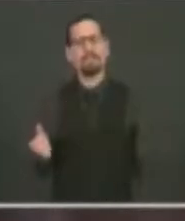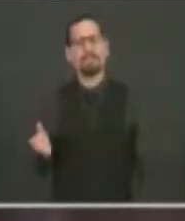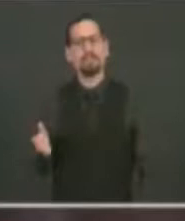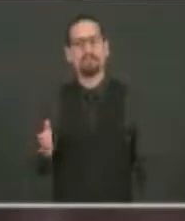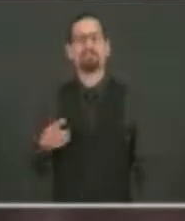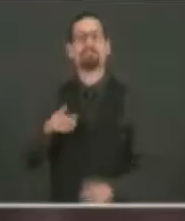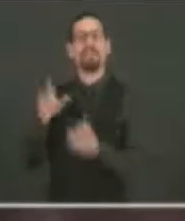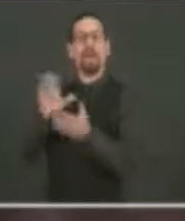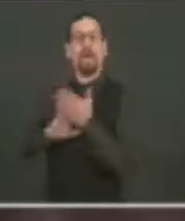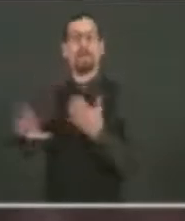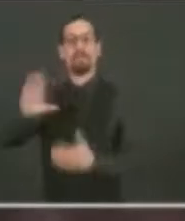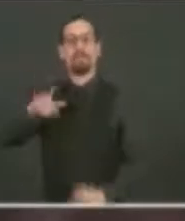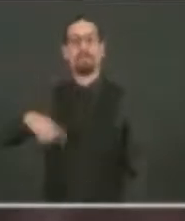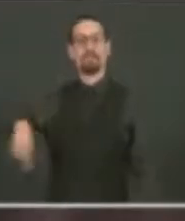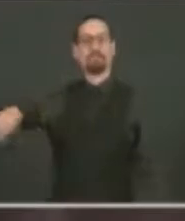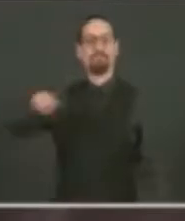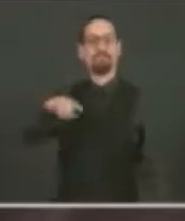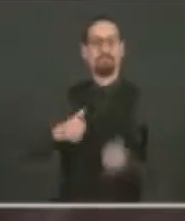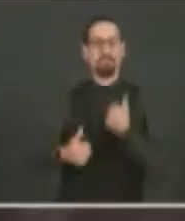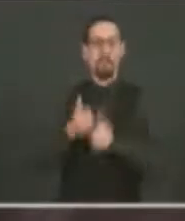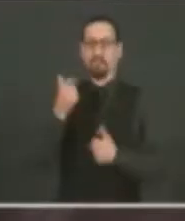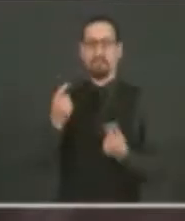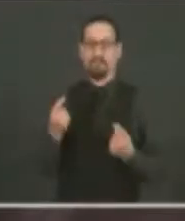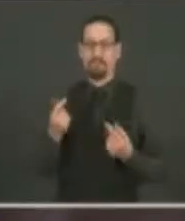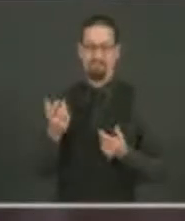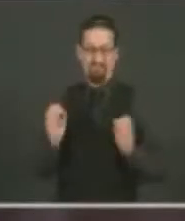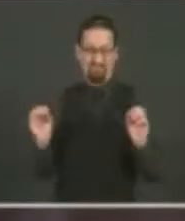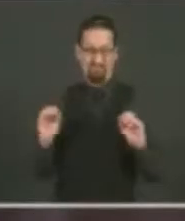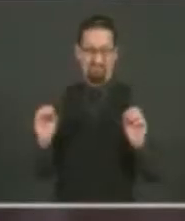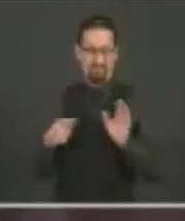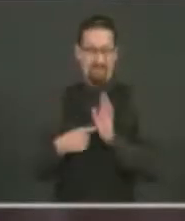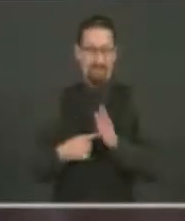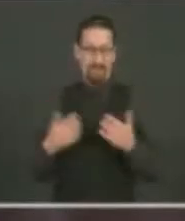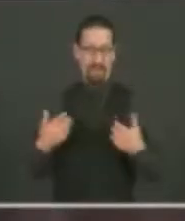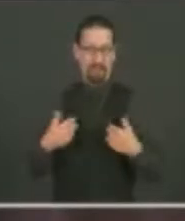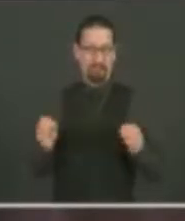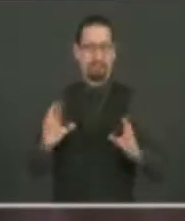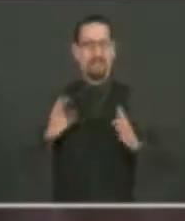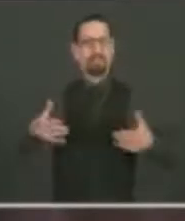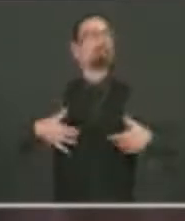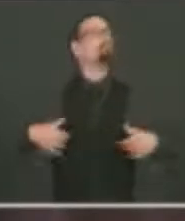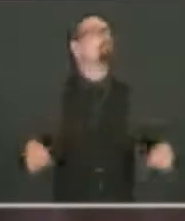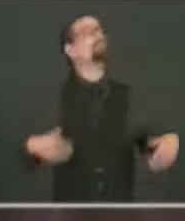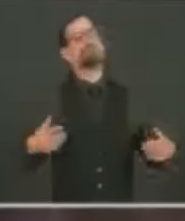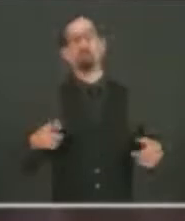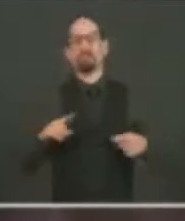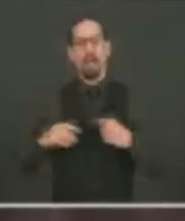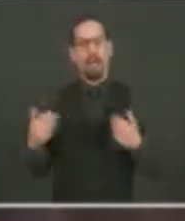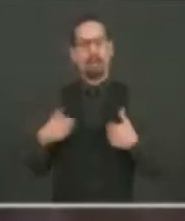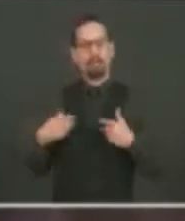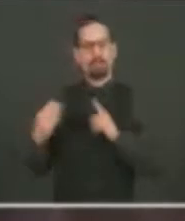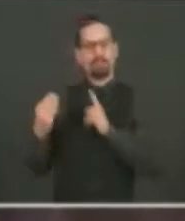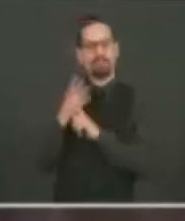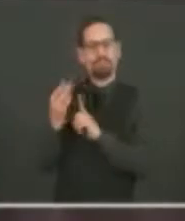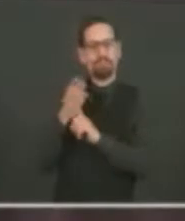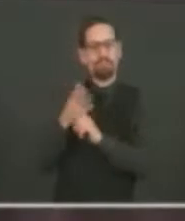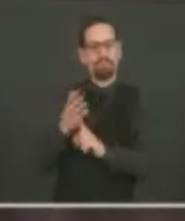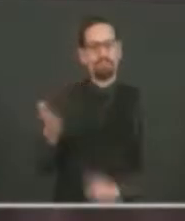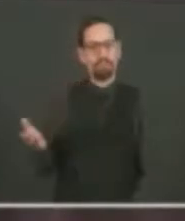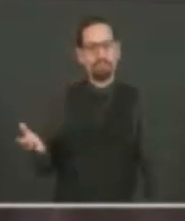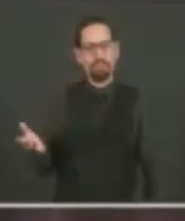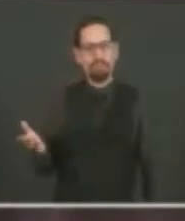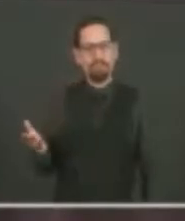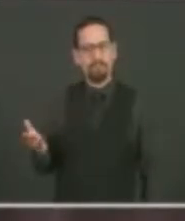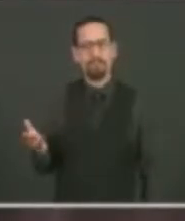have symptoms compared to those who do. It's further evidence for why